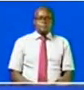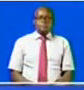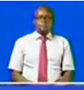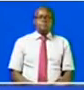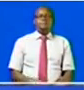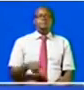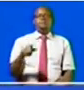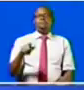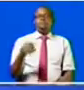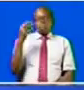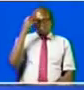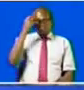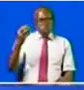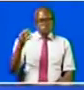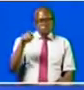Very arrogant.